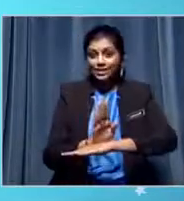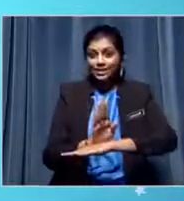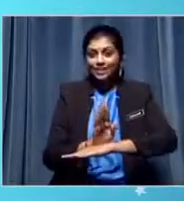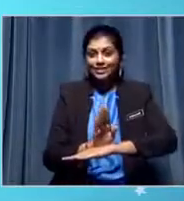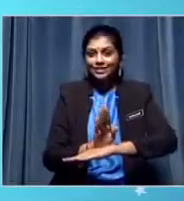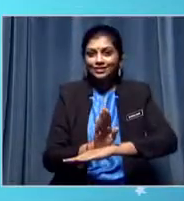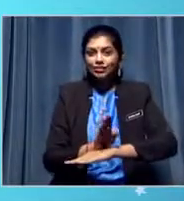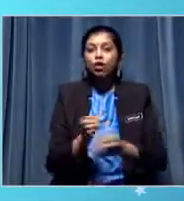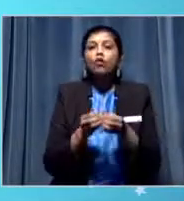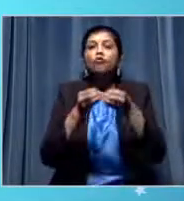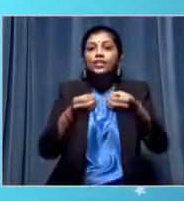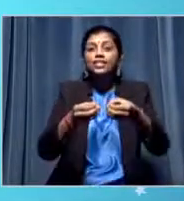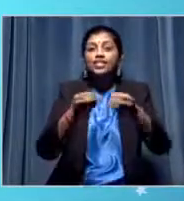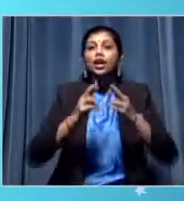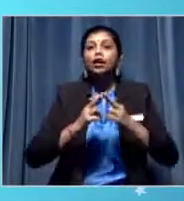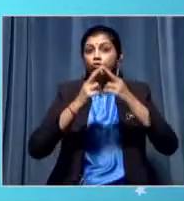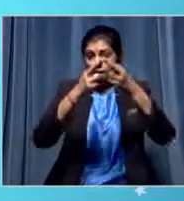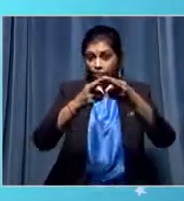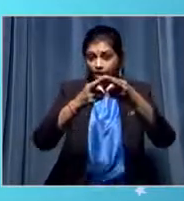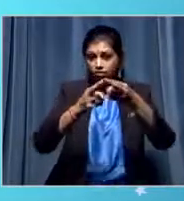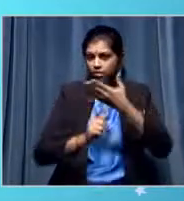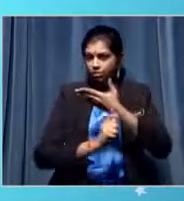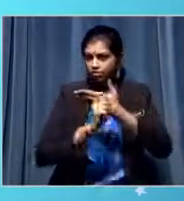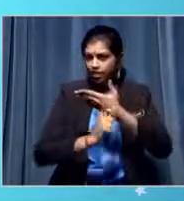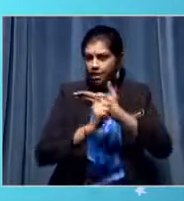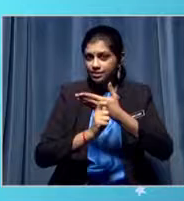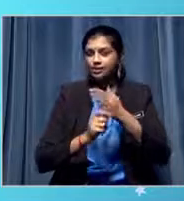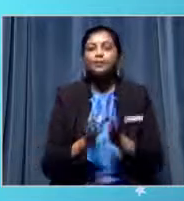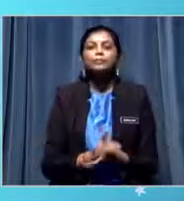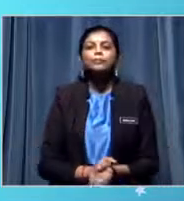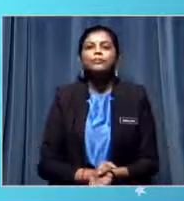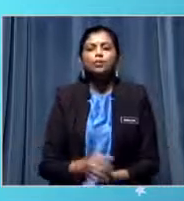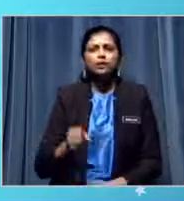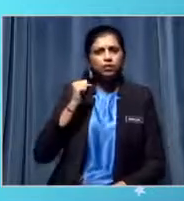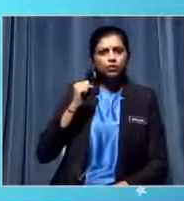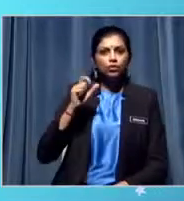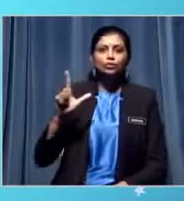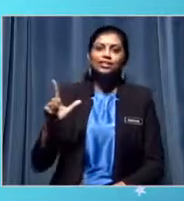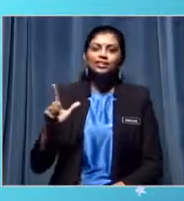offers, requests, threats or warnings, and refusal.